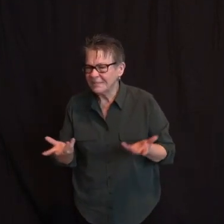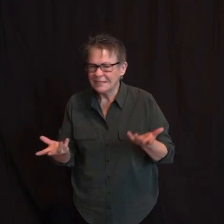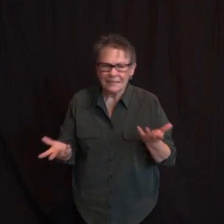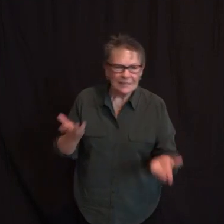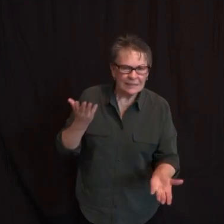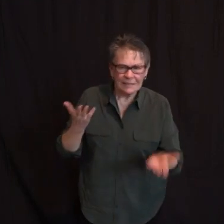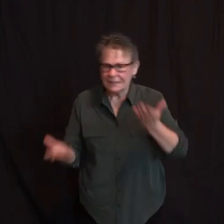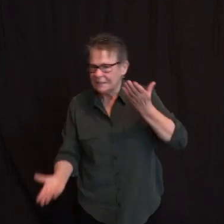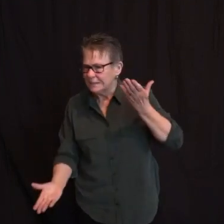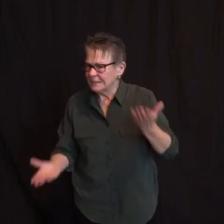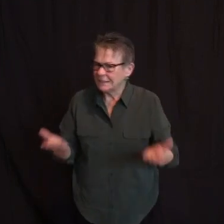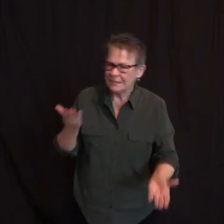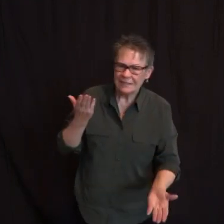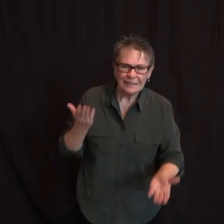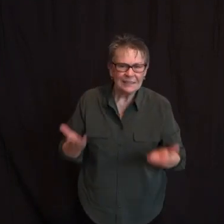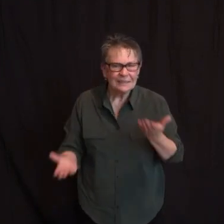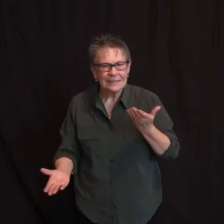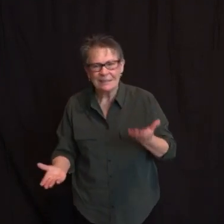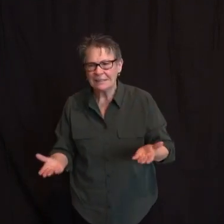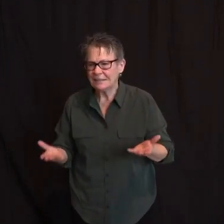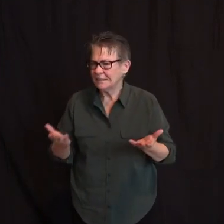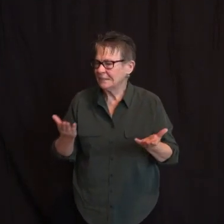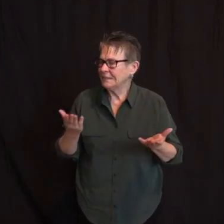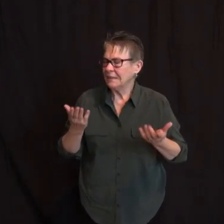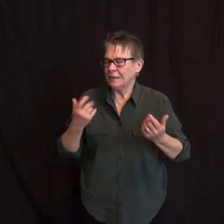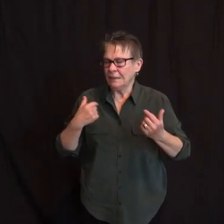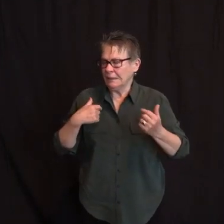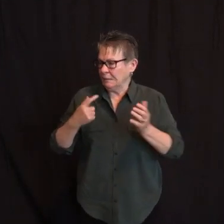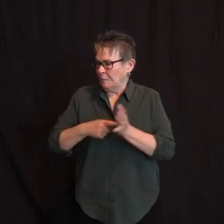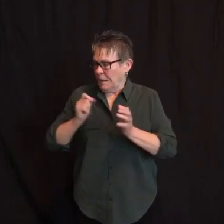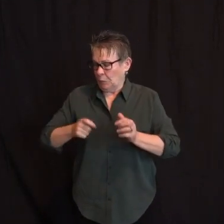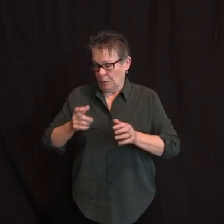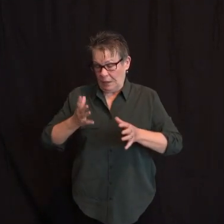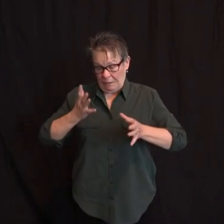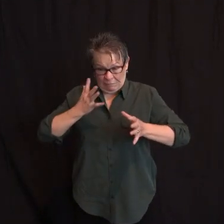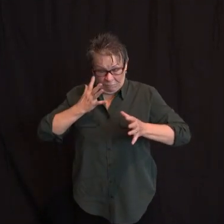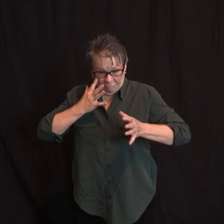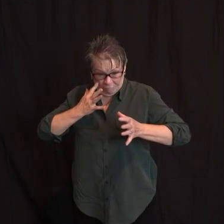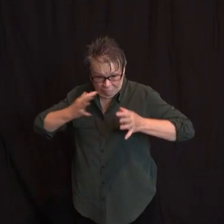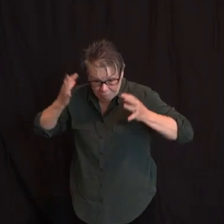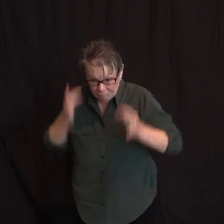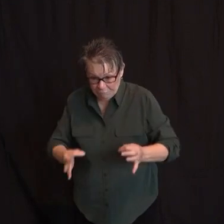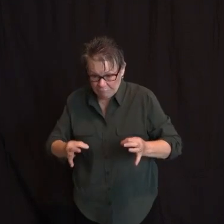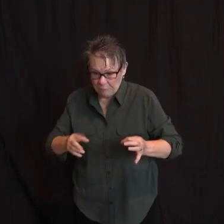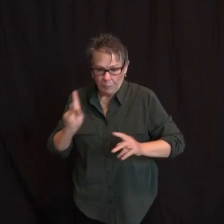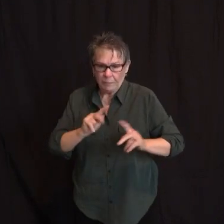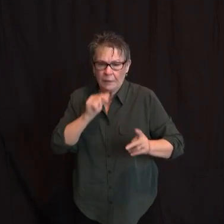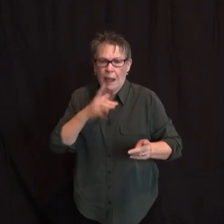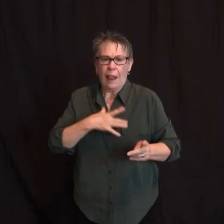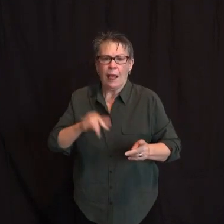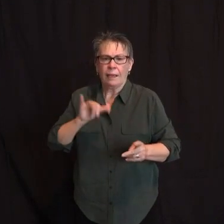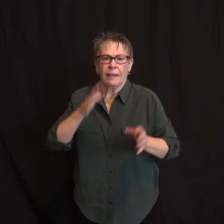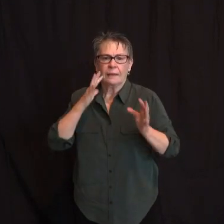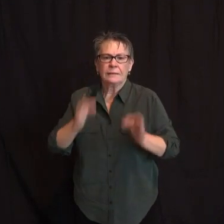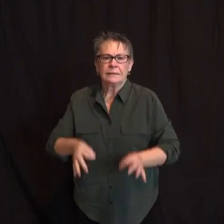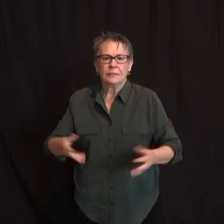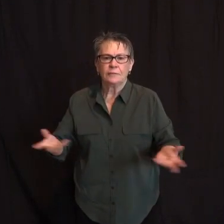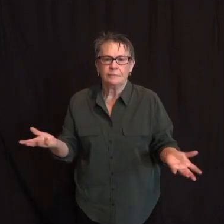I've gotten from friends, state and county parks, I'm sure from the supermarket or other retail